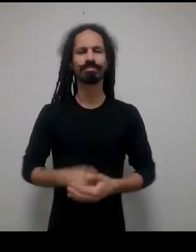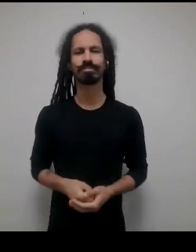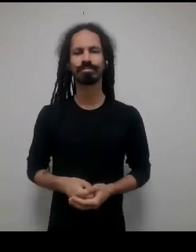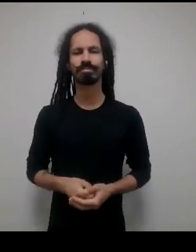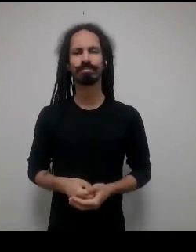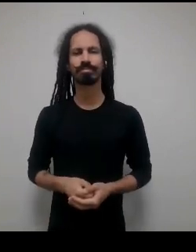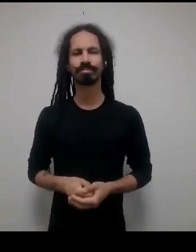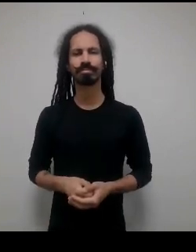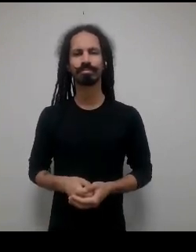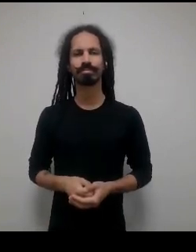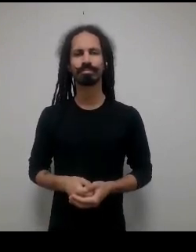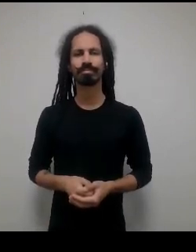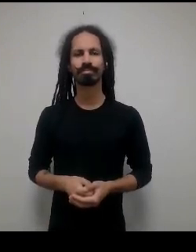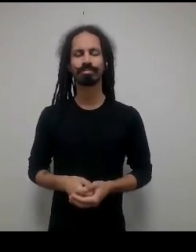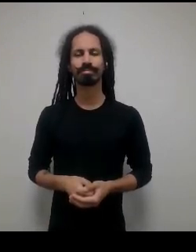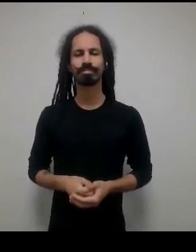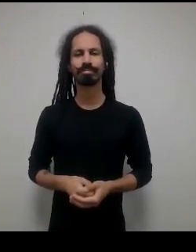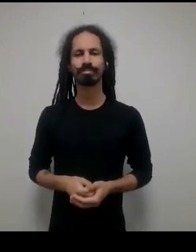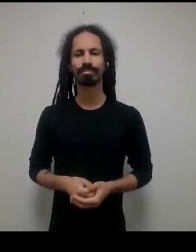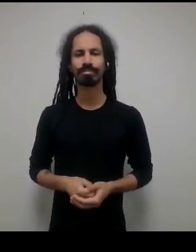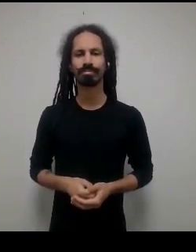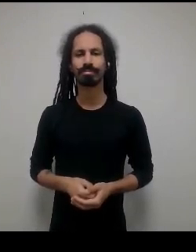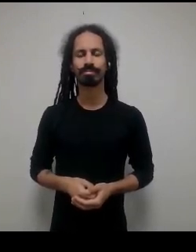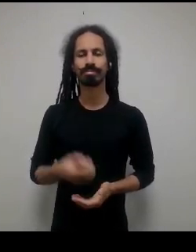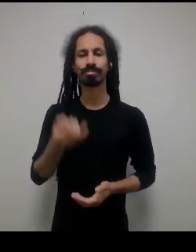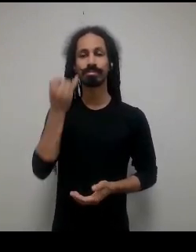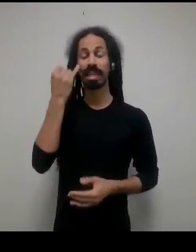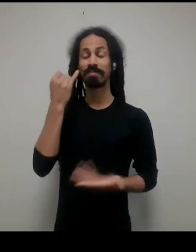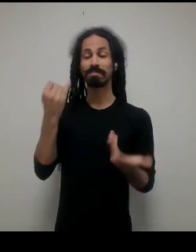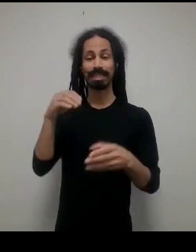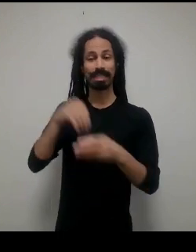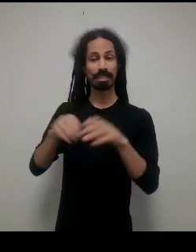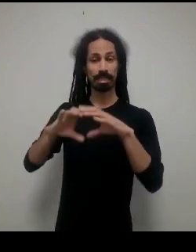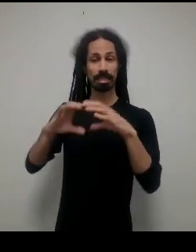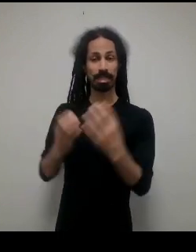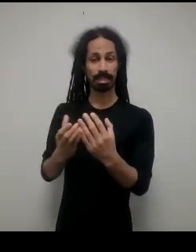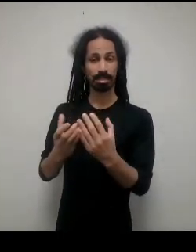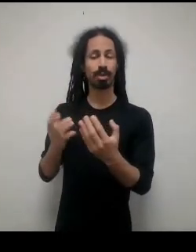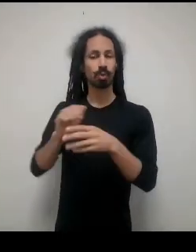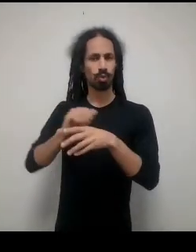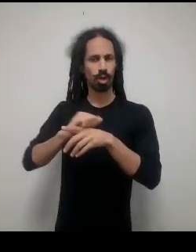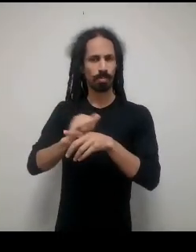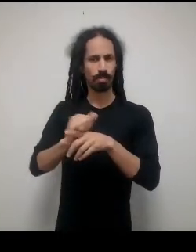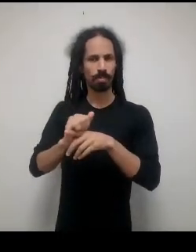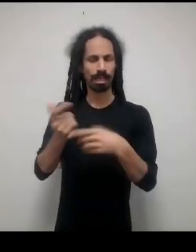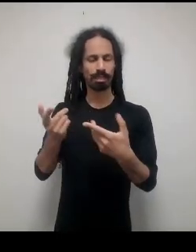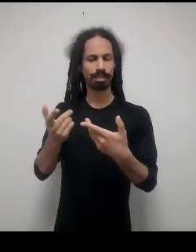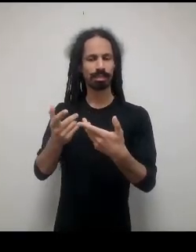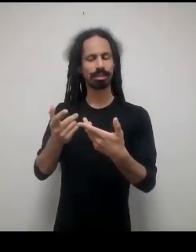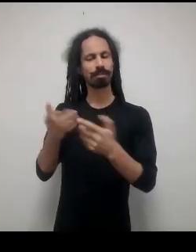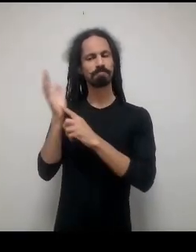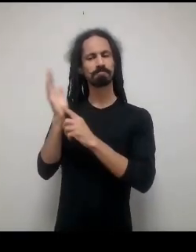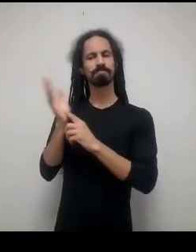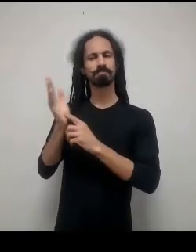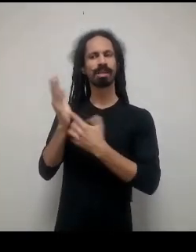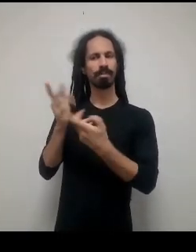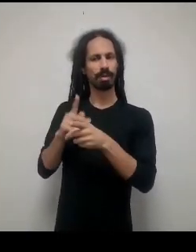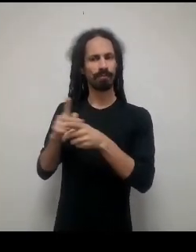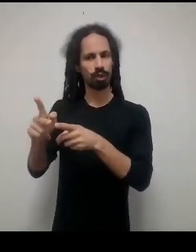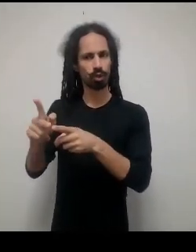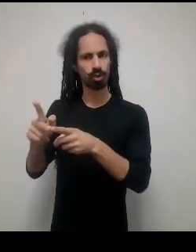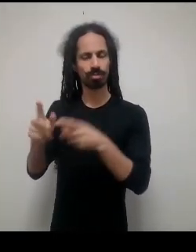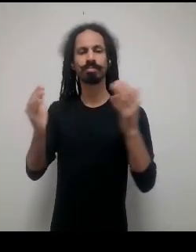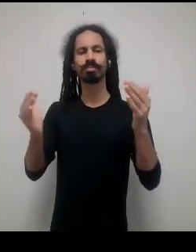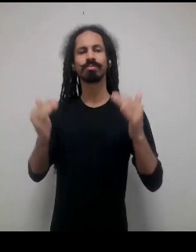are when we deliver an in-class presentation, we can practice speaking in a professional context. We can